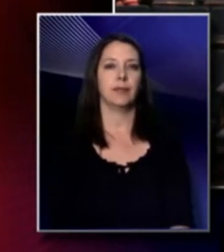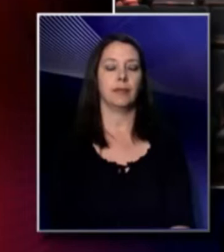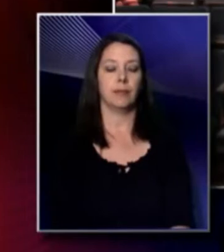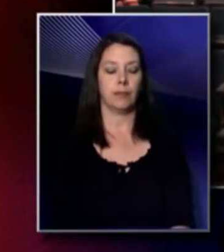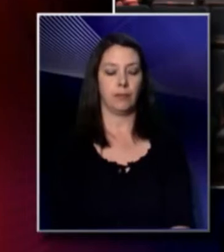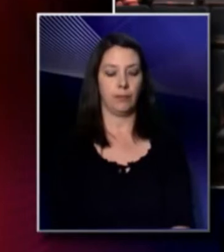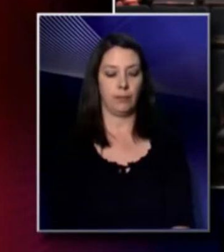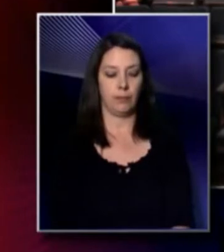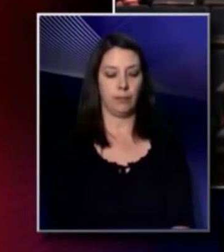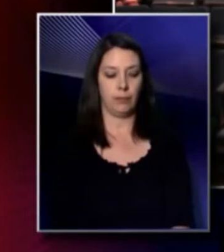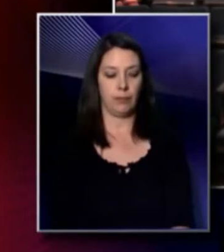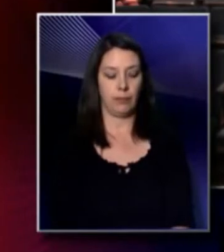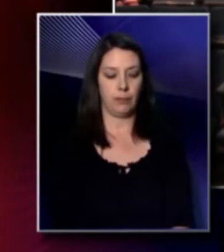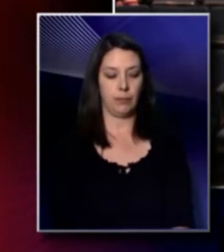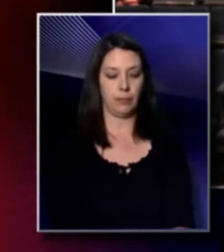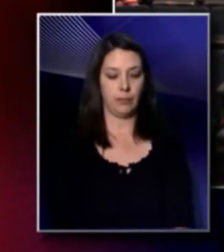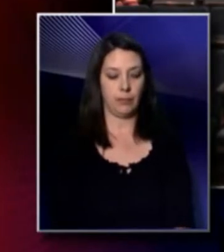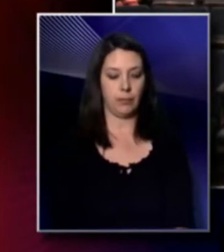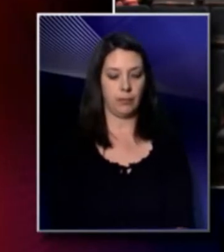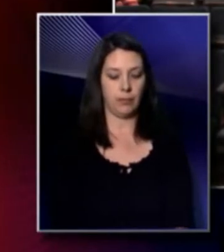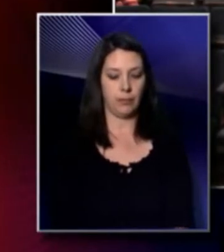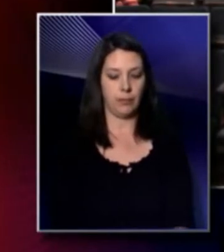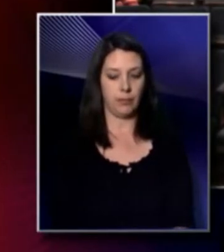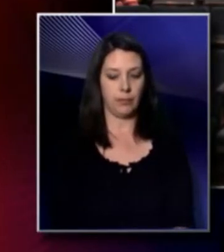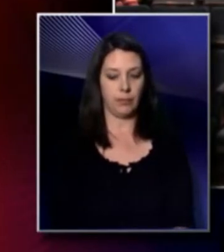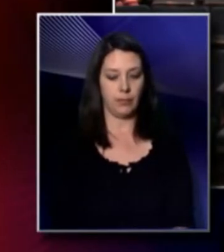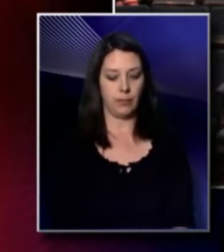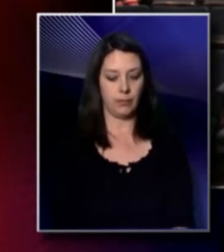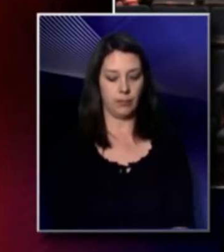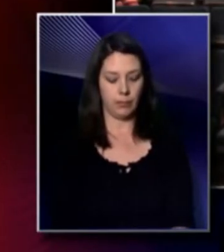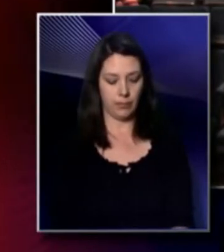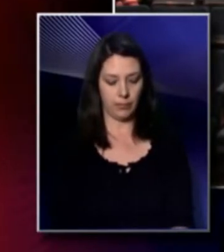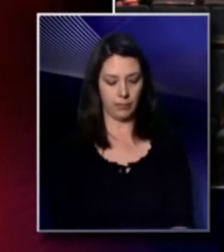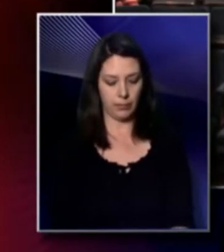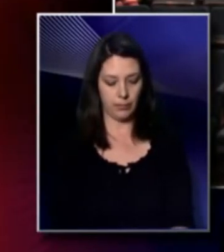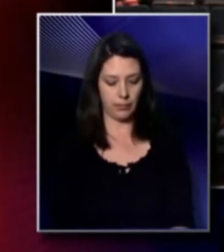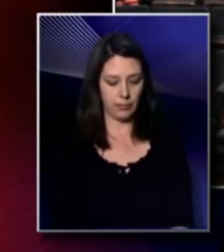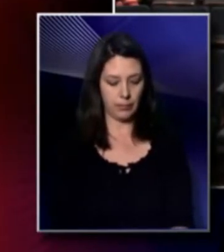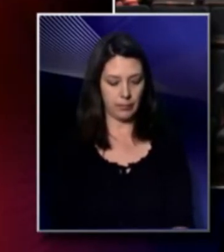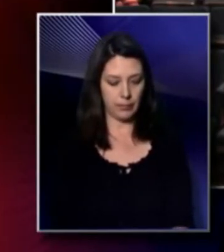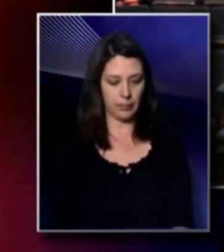that we have a display in ASDB at the State Museum.